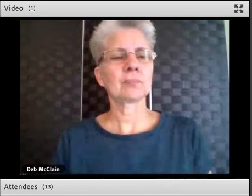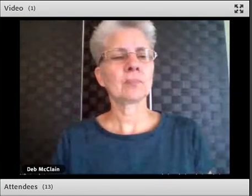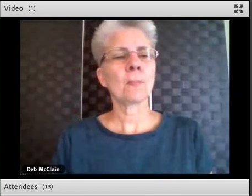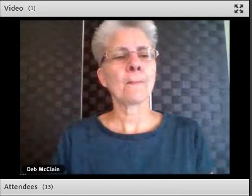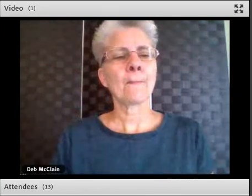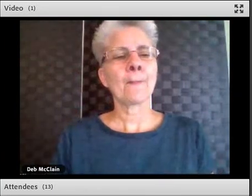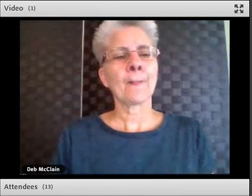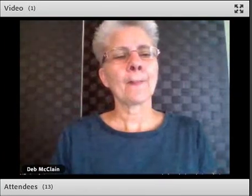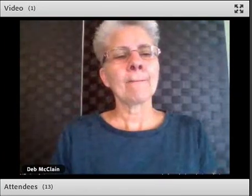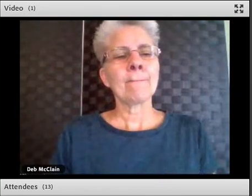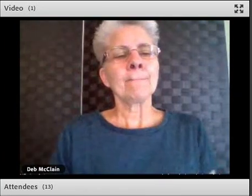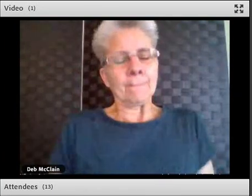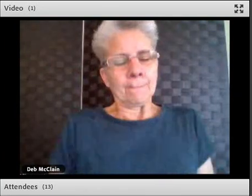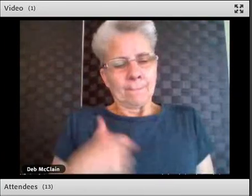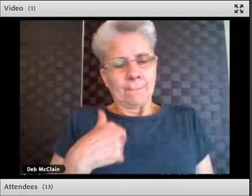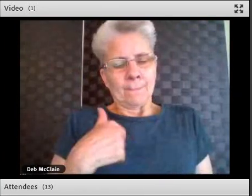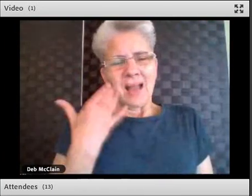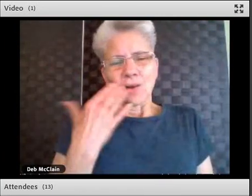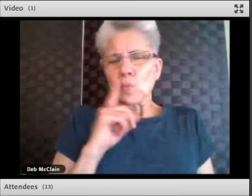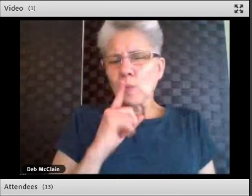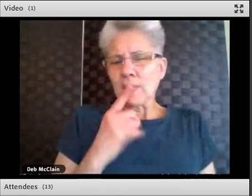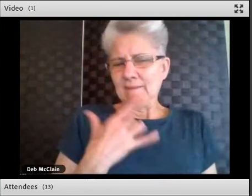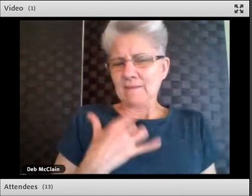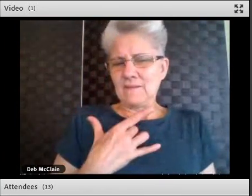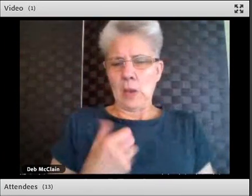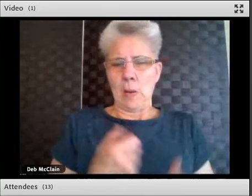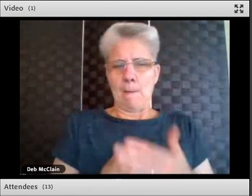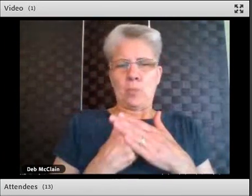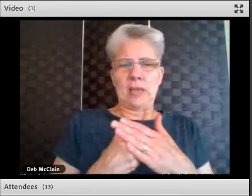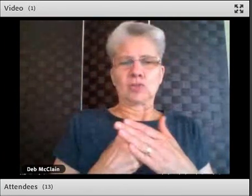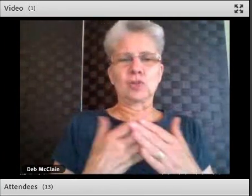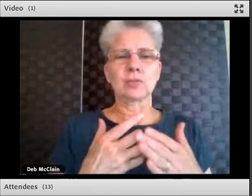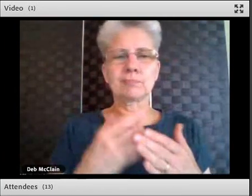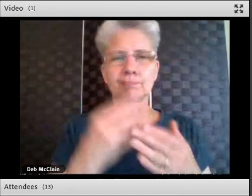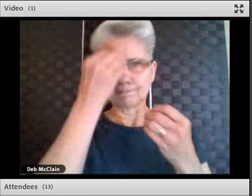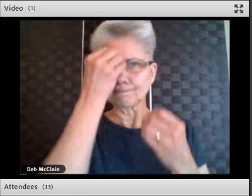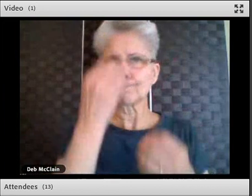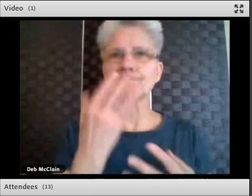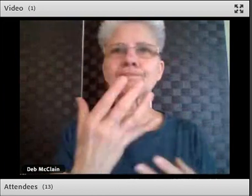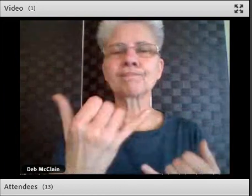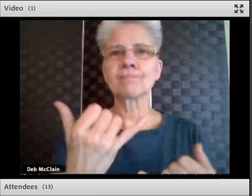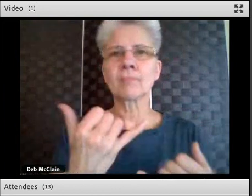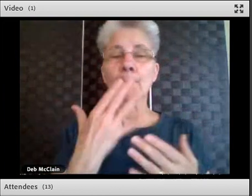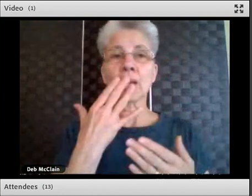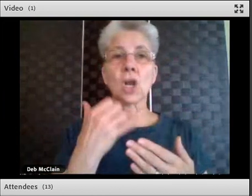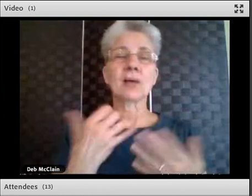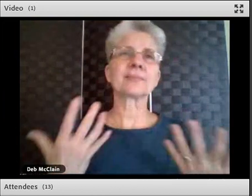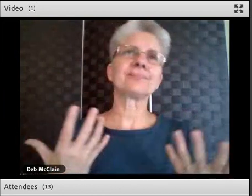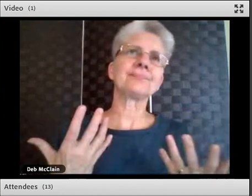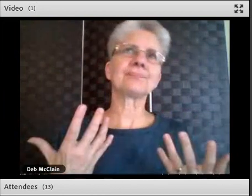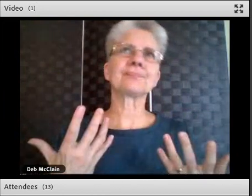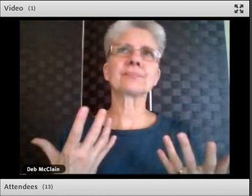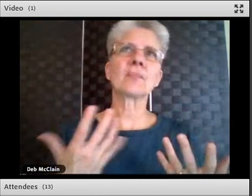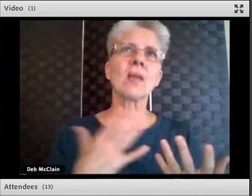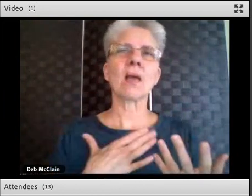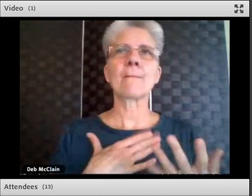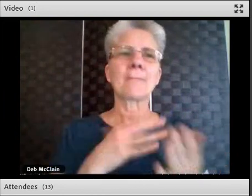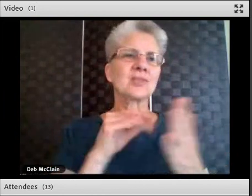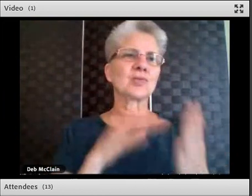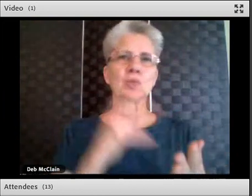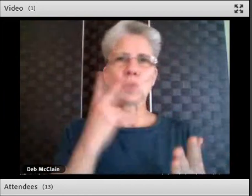So, and I don't really feel pressure to disclose at this point because my students